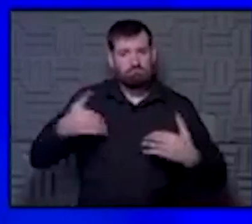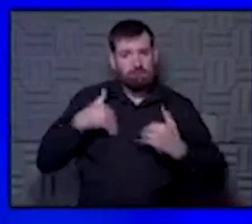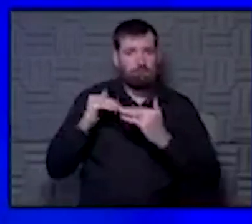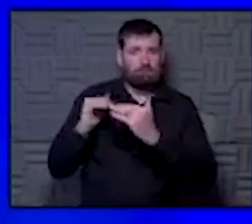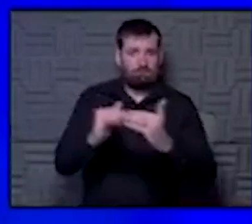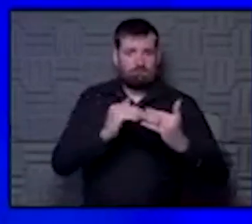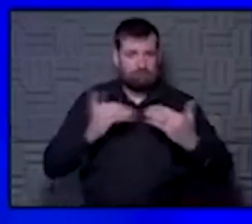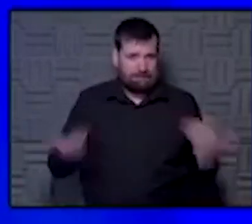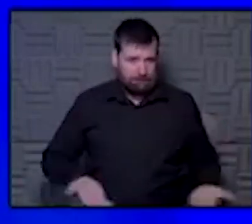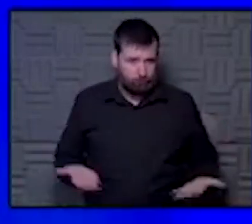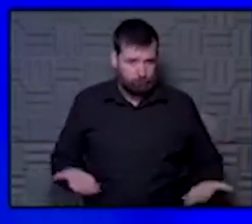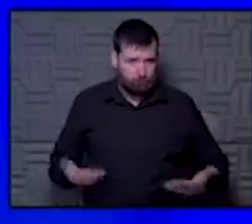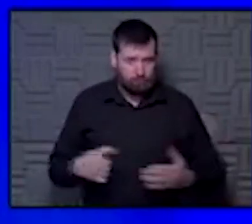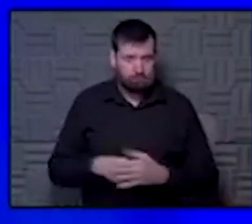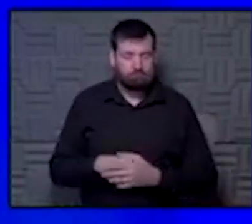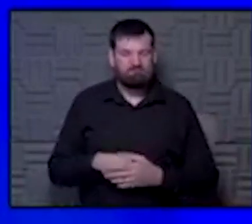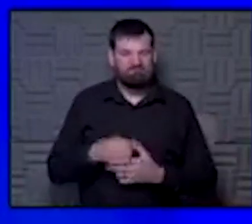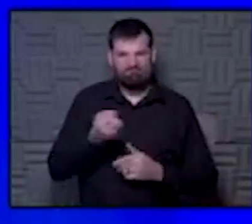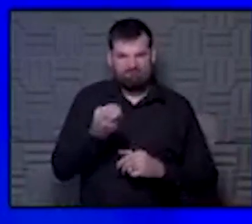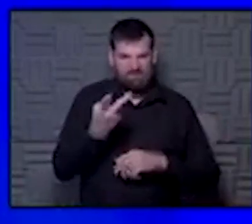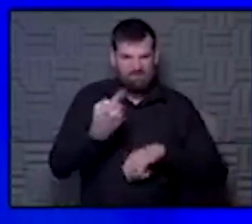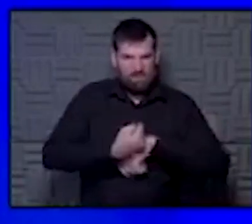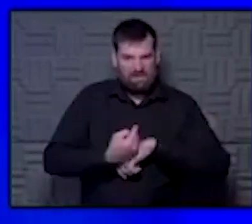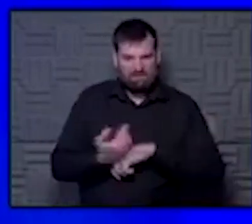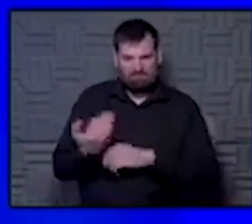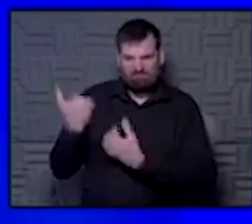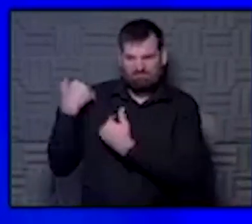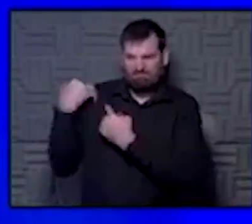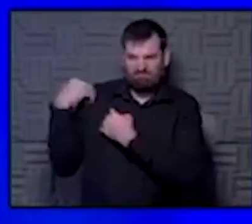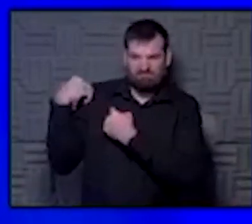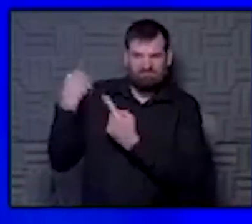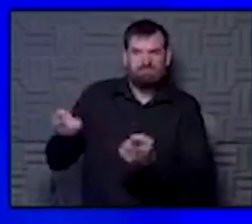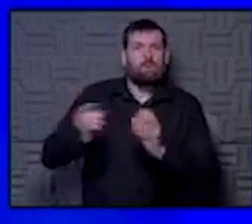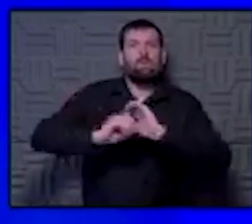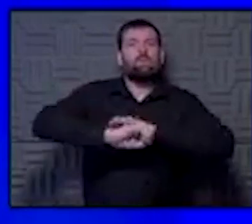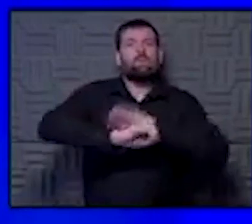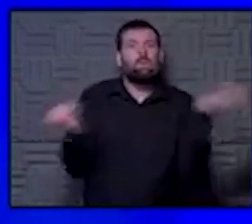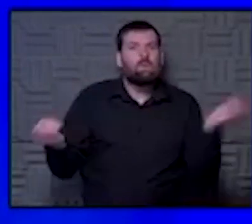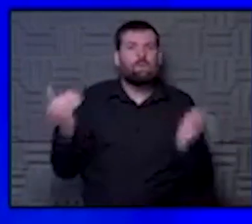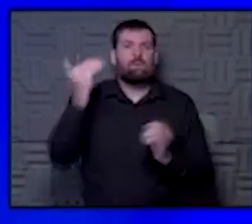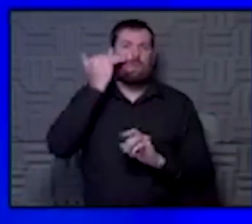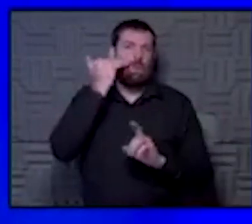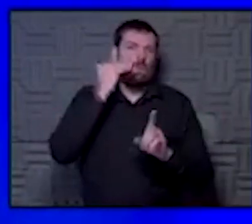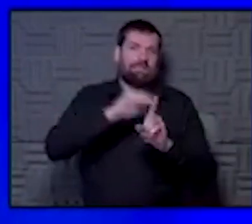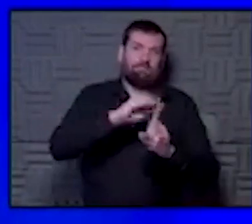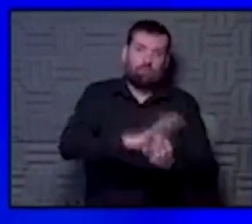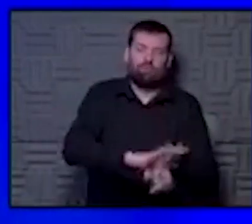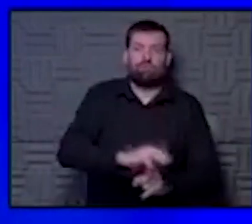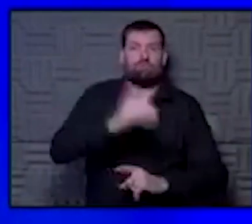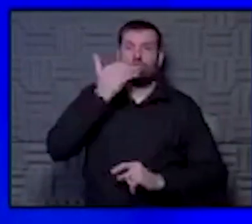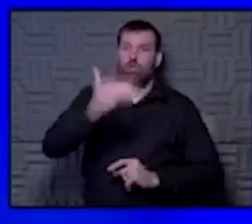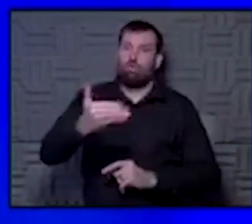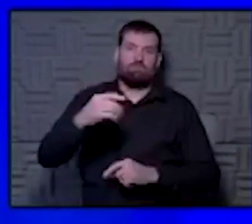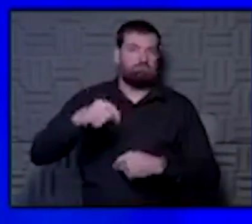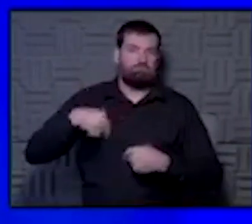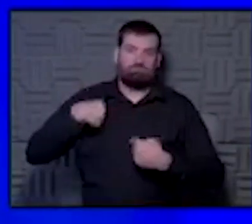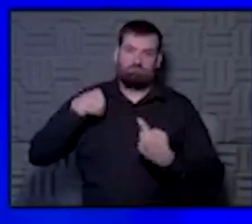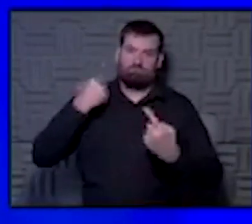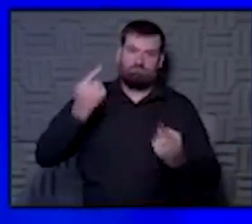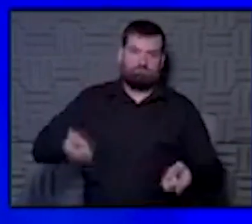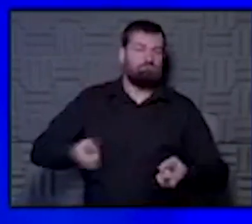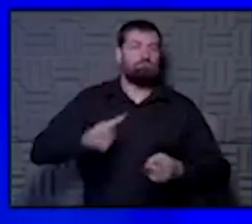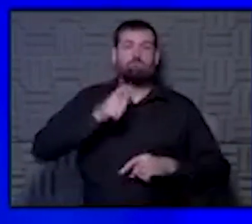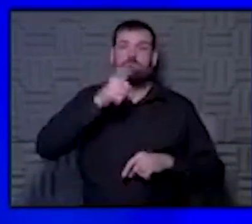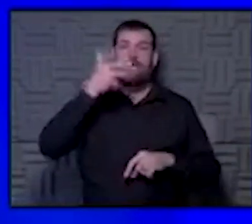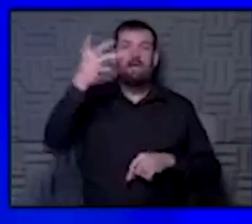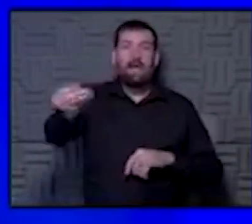the health system now, just a couple in the last few days, who have no other known exposures. They've been very good throughout this. They aren't going